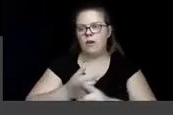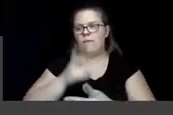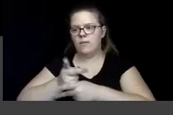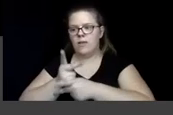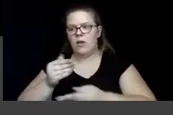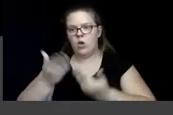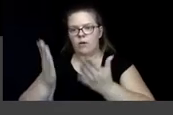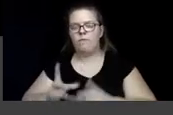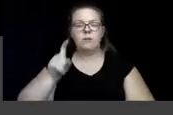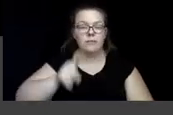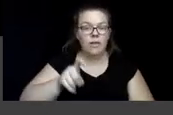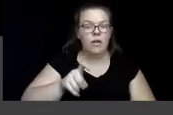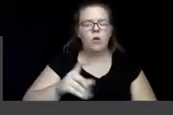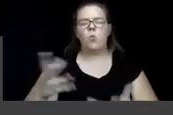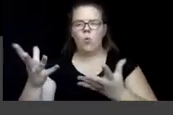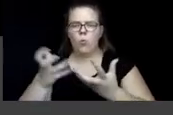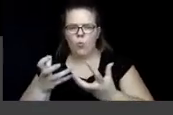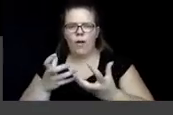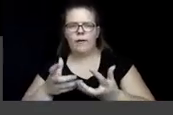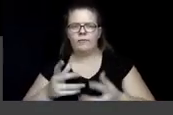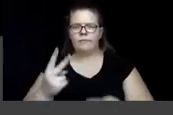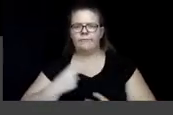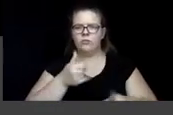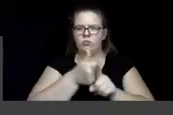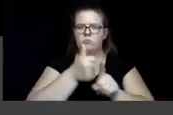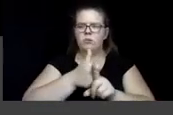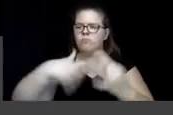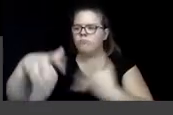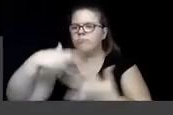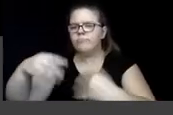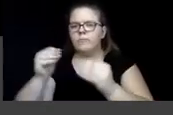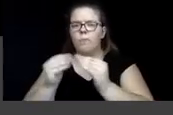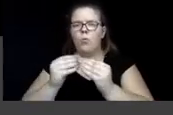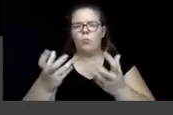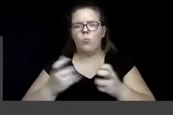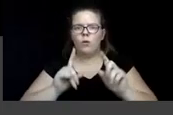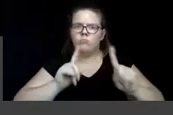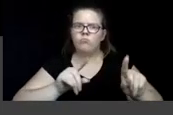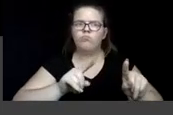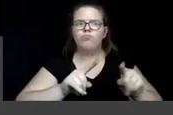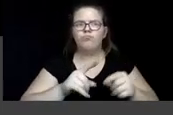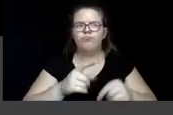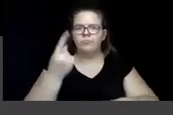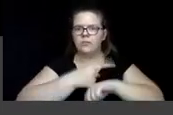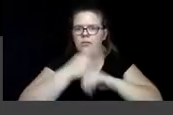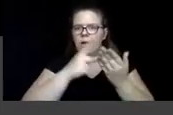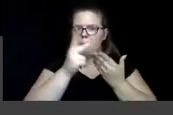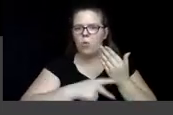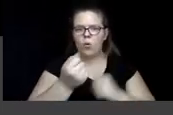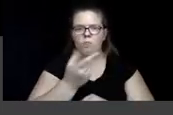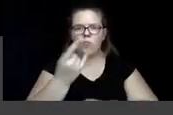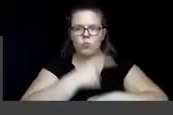veteran to have a little socialization, and they want them to go to a day program a couple days a week. The